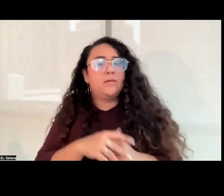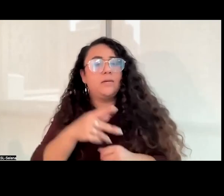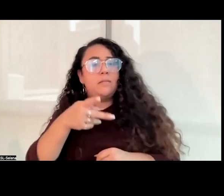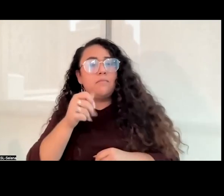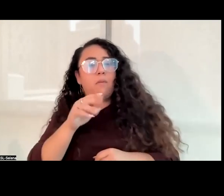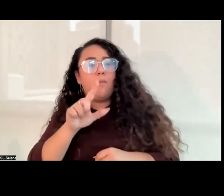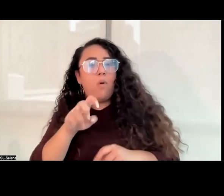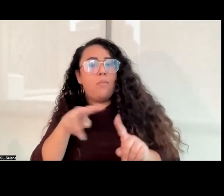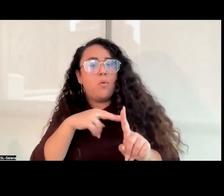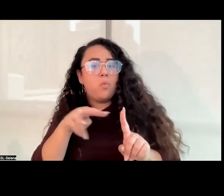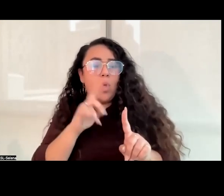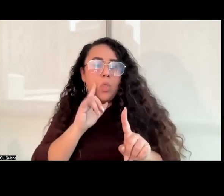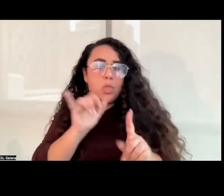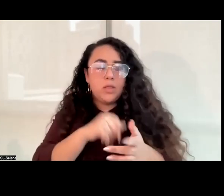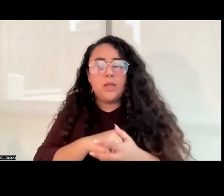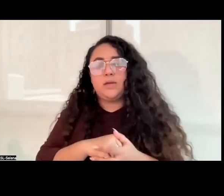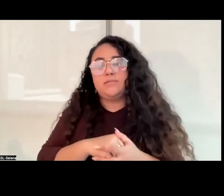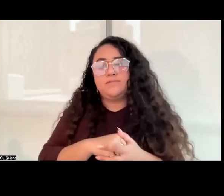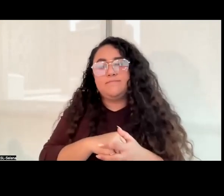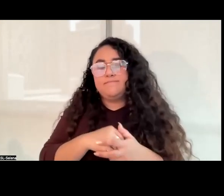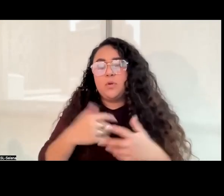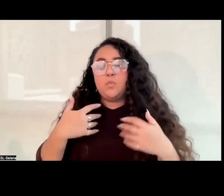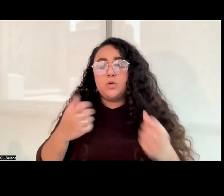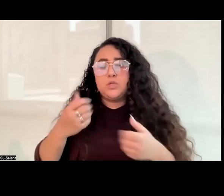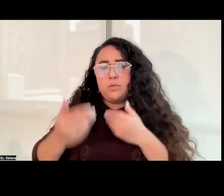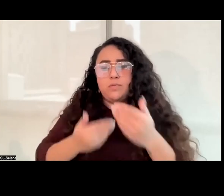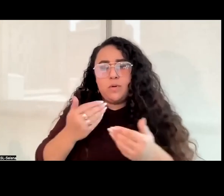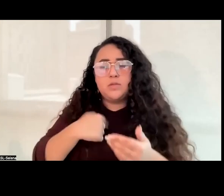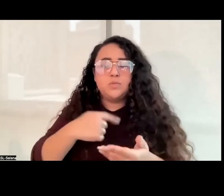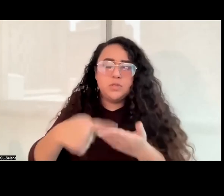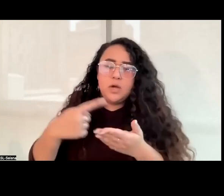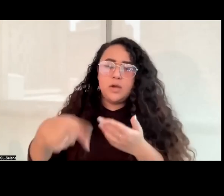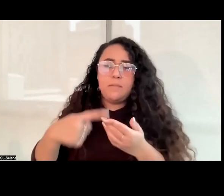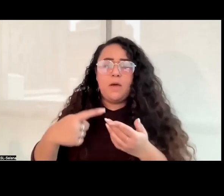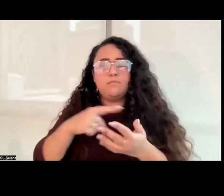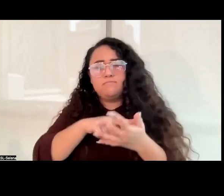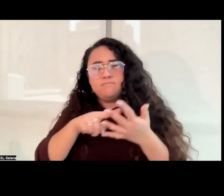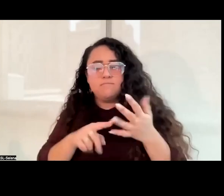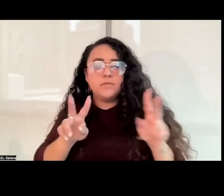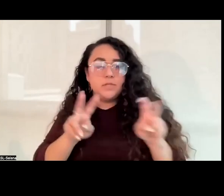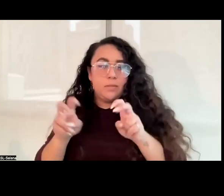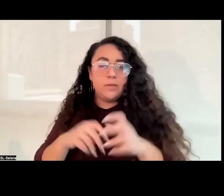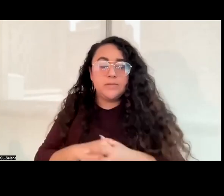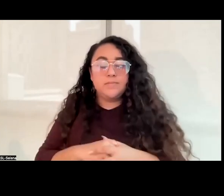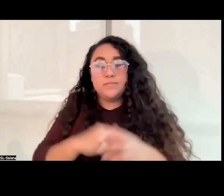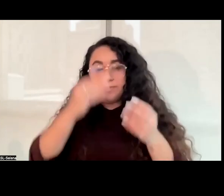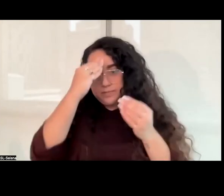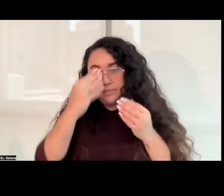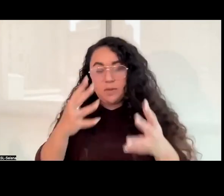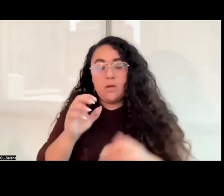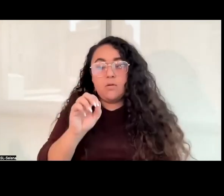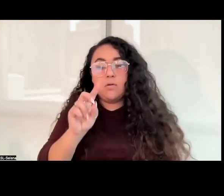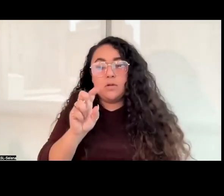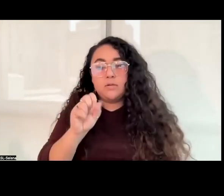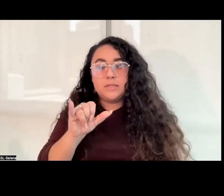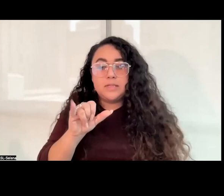our panelists. You will participate through our chat in that conversation as well. I want you to note that Odyssey Impact